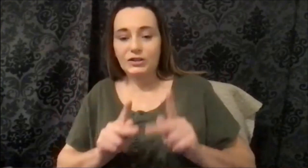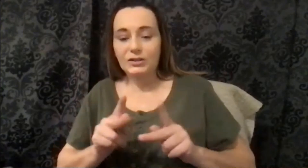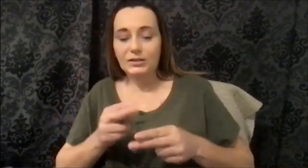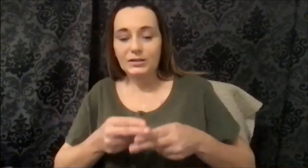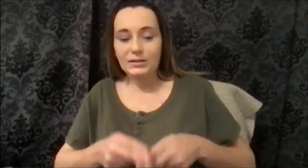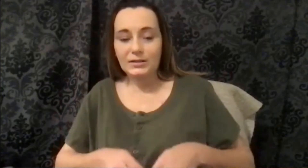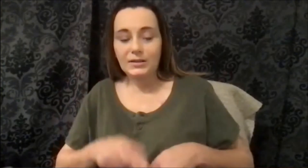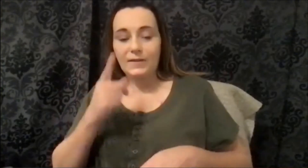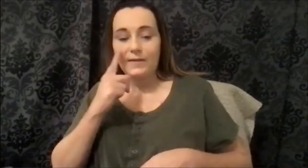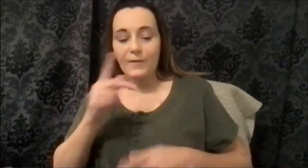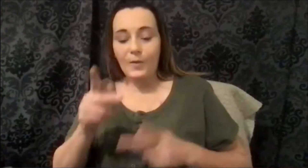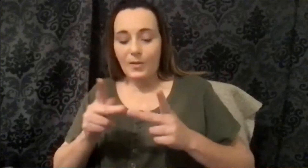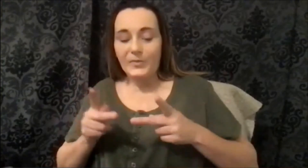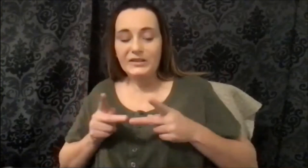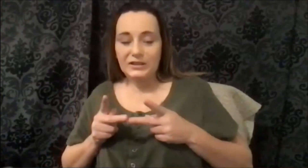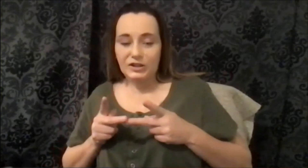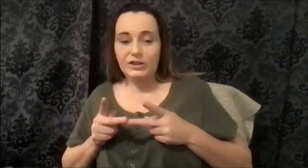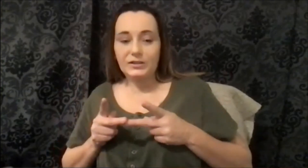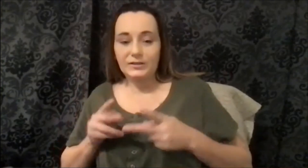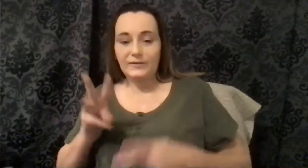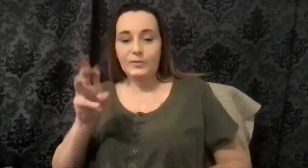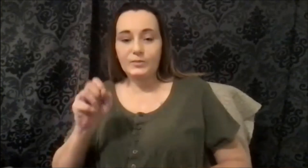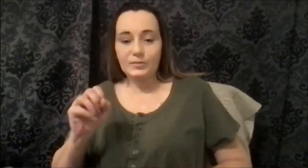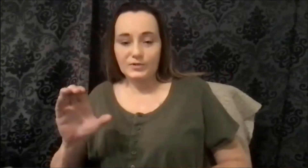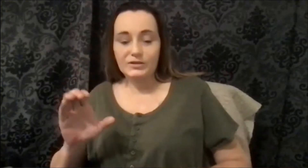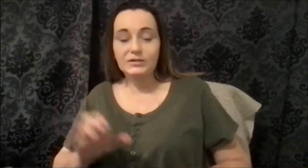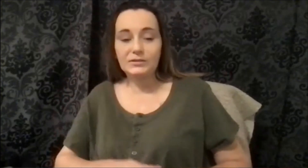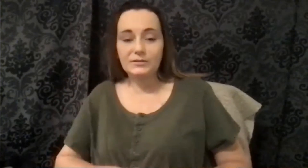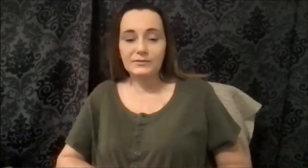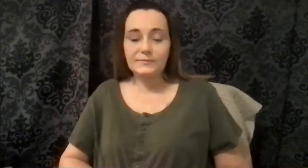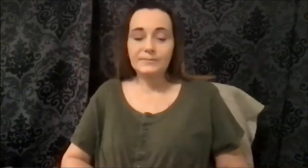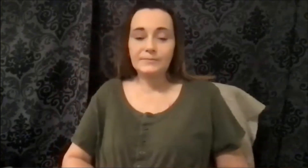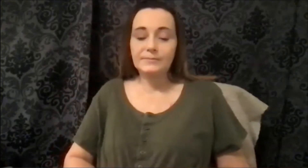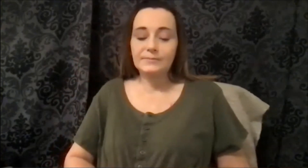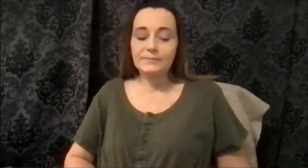positions so they can be vetted and voted on. Thoughts?